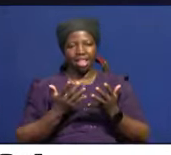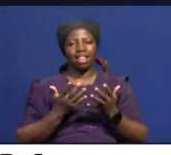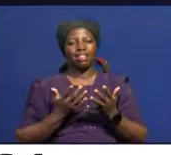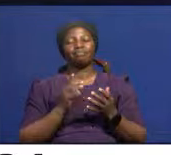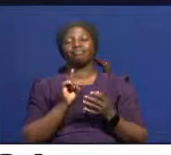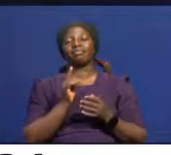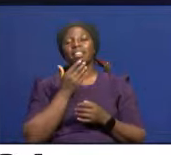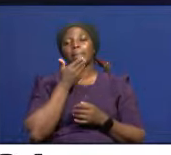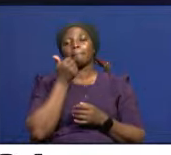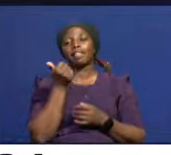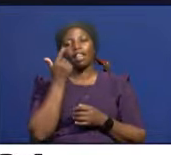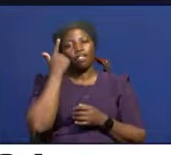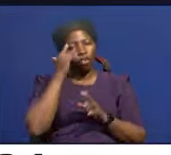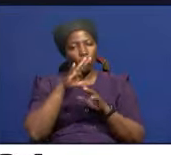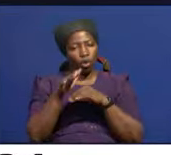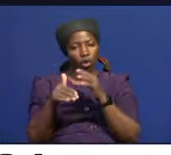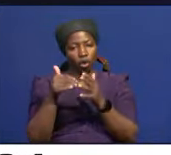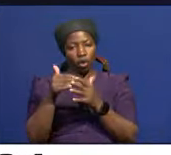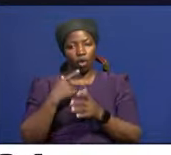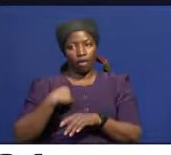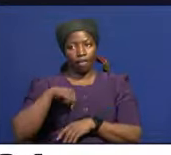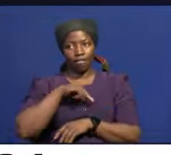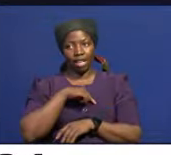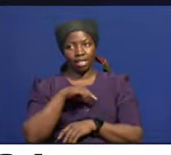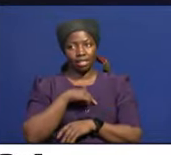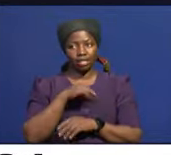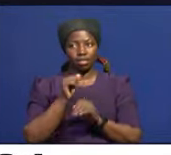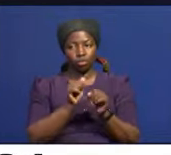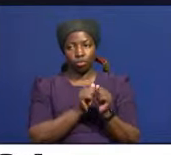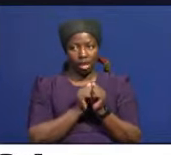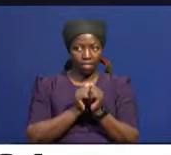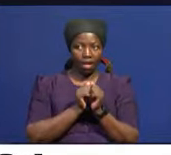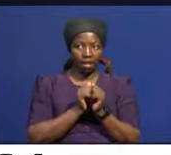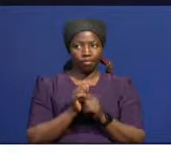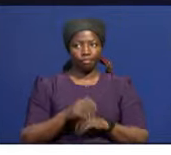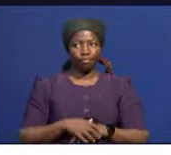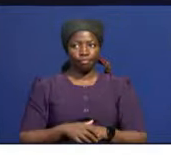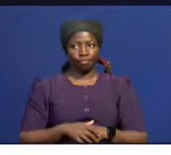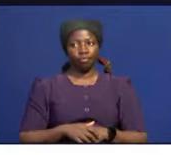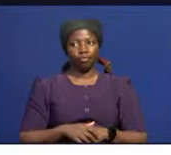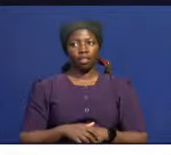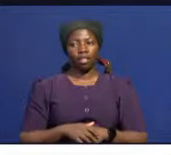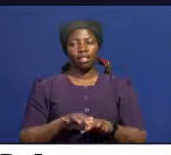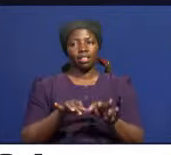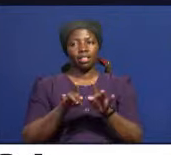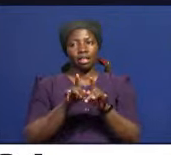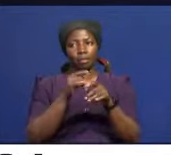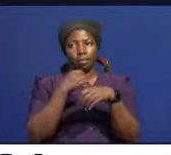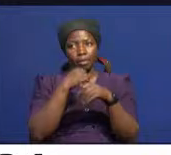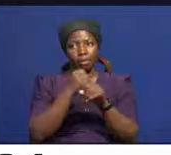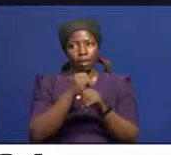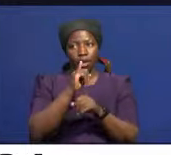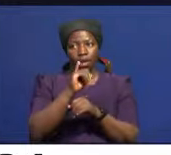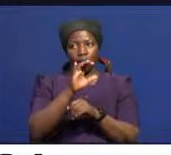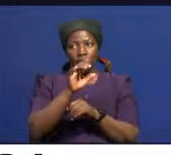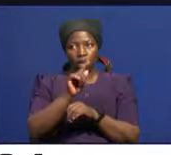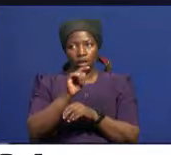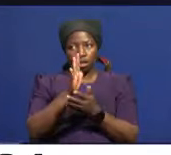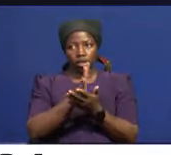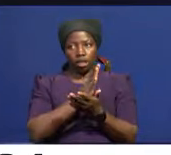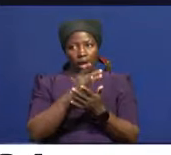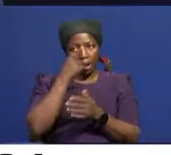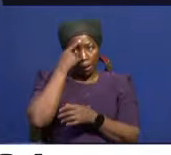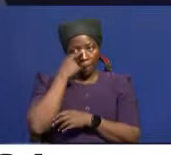it is for all of us collectively. As a consequence, harmonized ICT sector